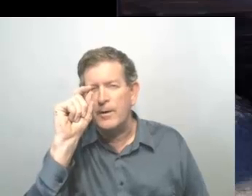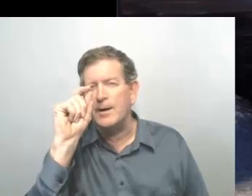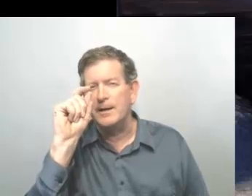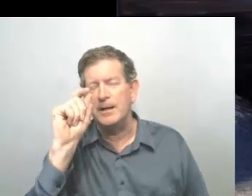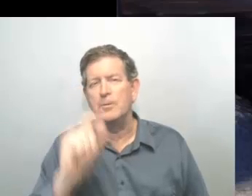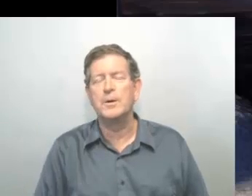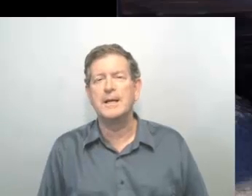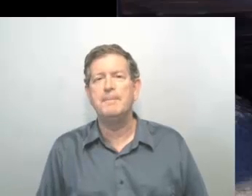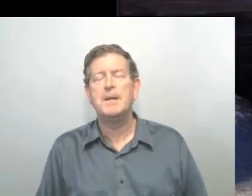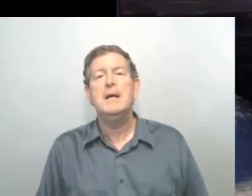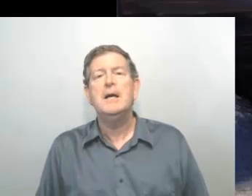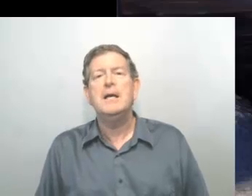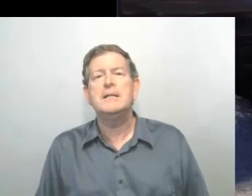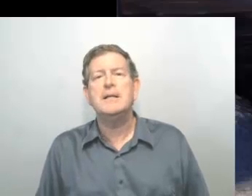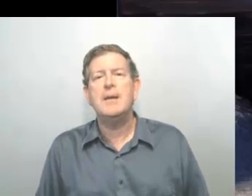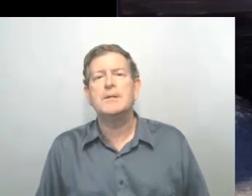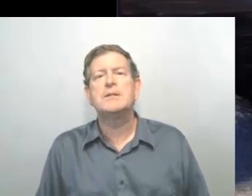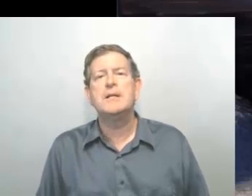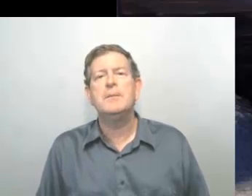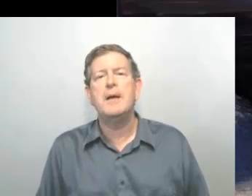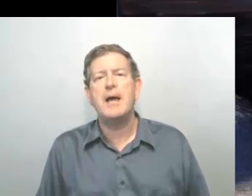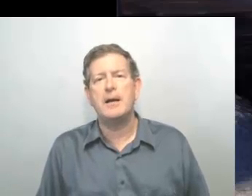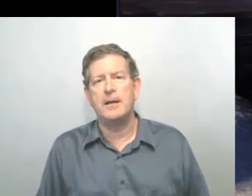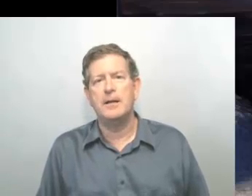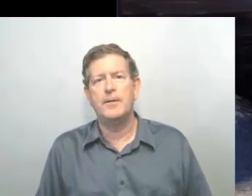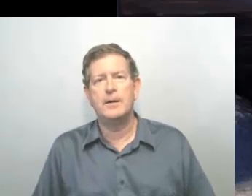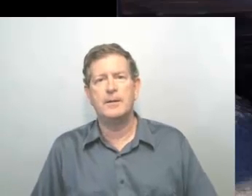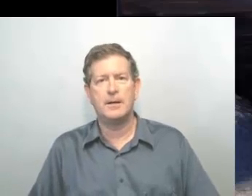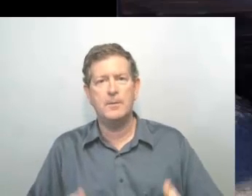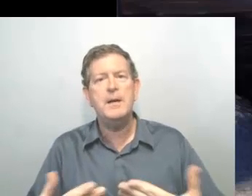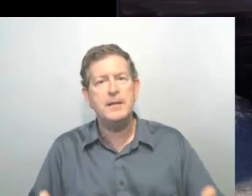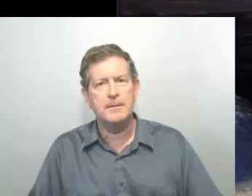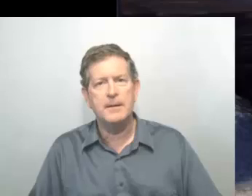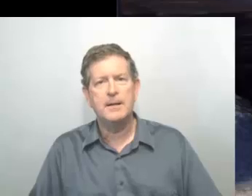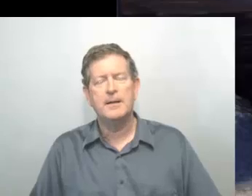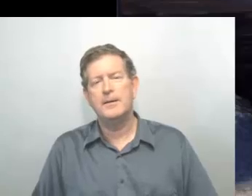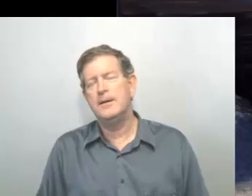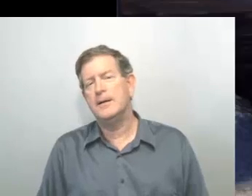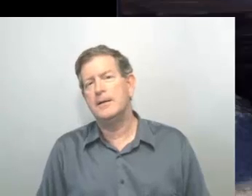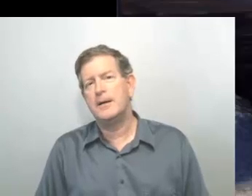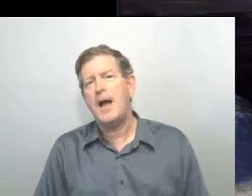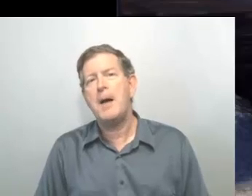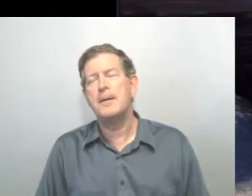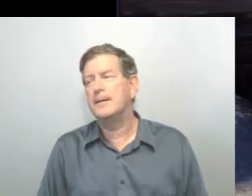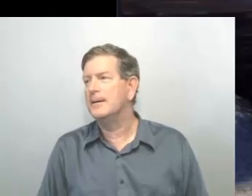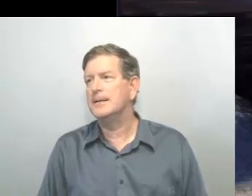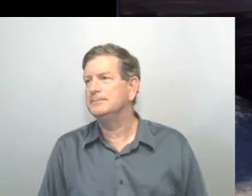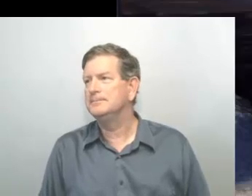little, very little, really. His name is Tim Allen, the comedian,